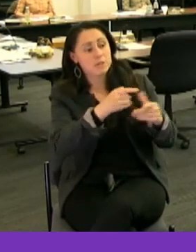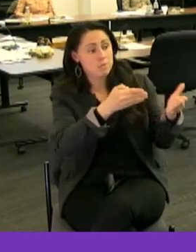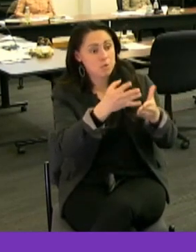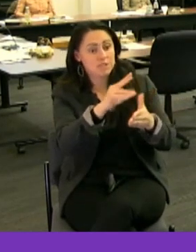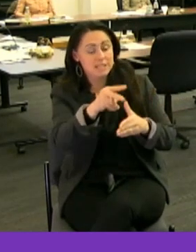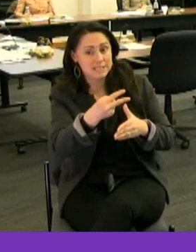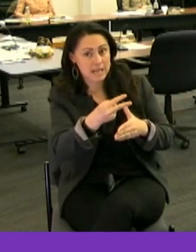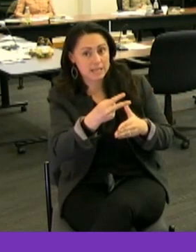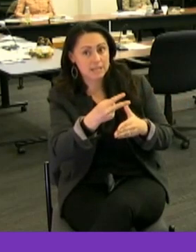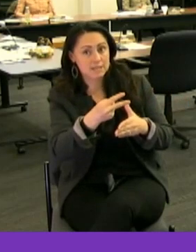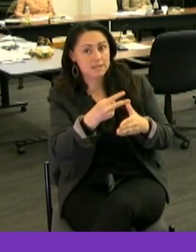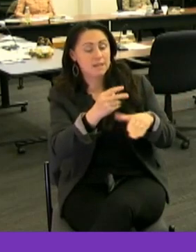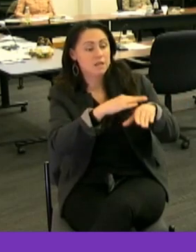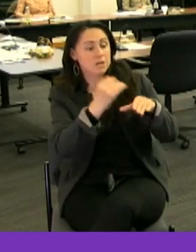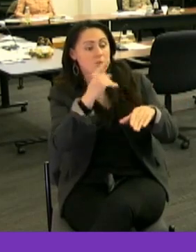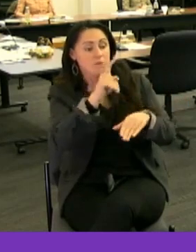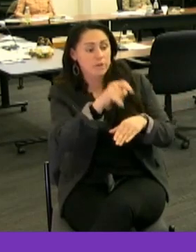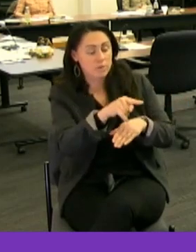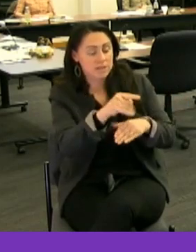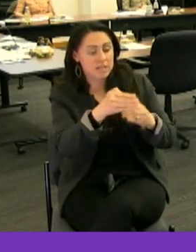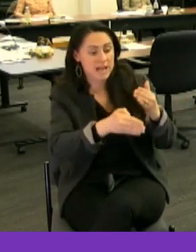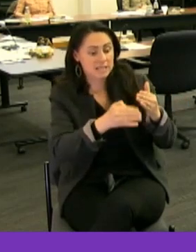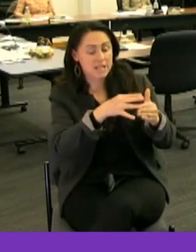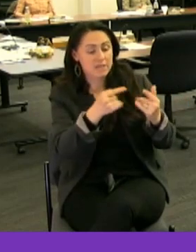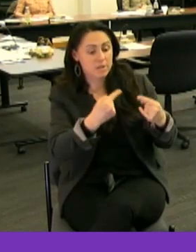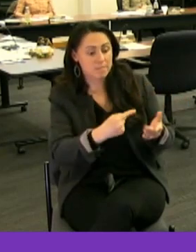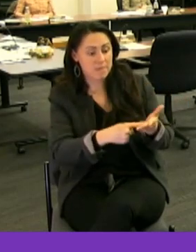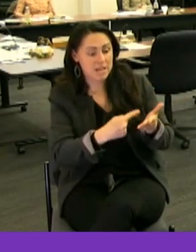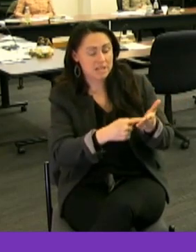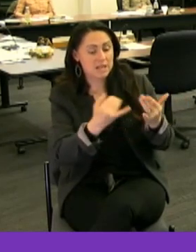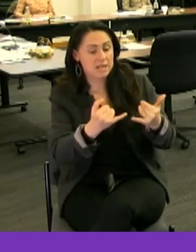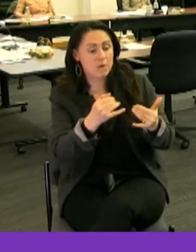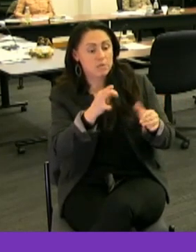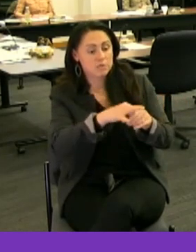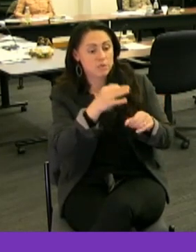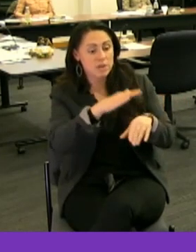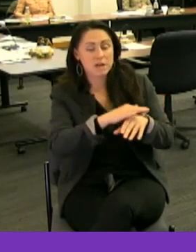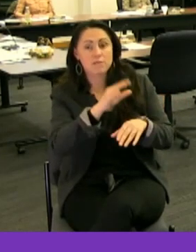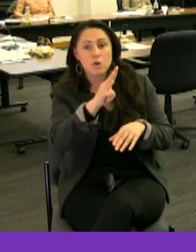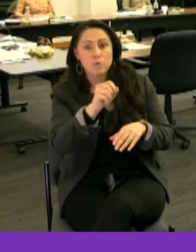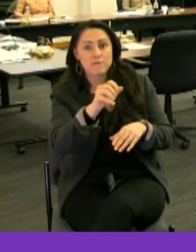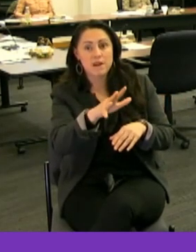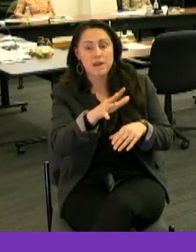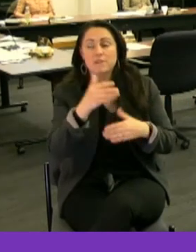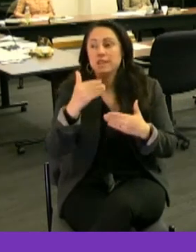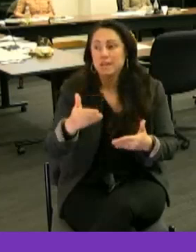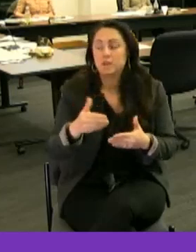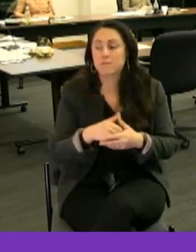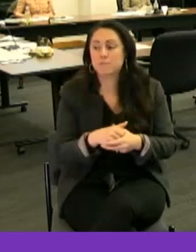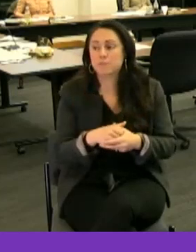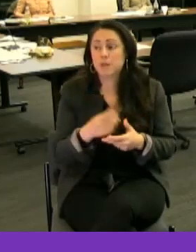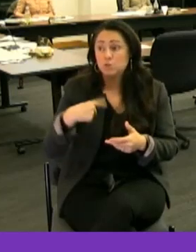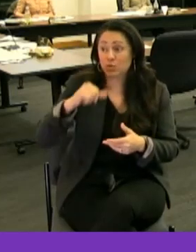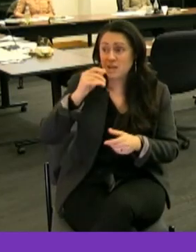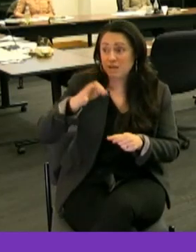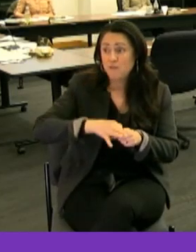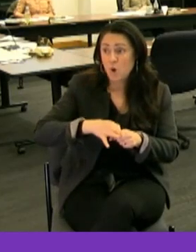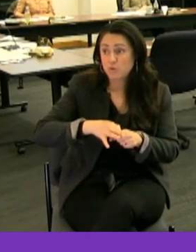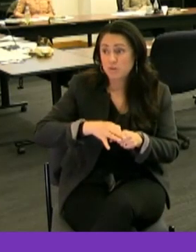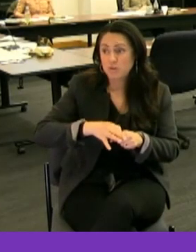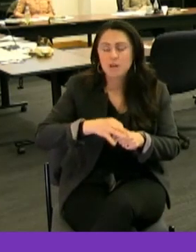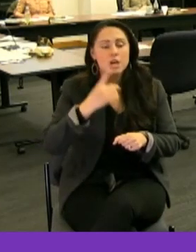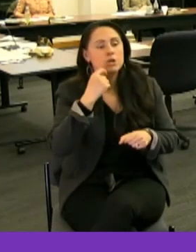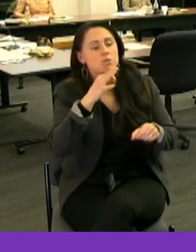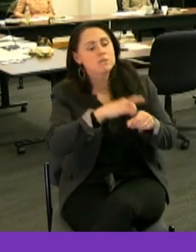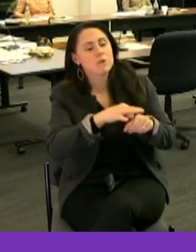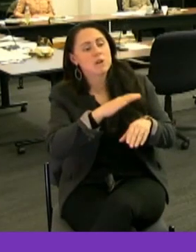had your discussion. Call for the question, ended the debate. Now there's a roll call vote on 4.5. Thank you. Oh, we didn't vote? You